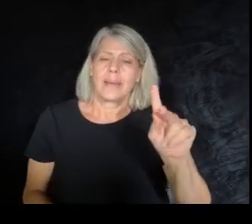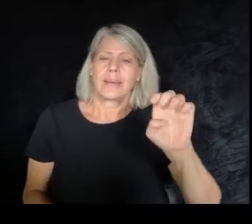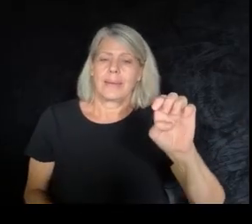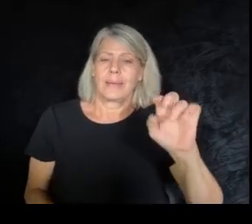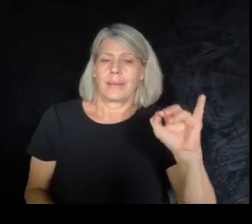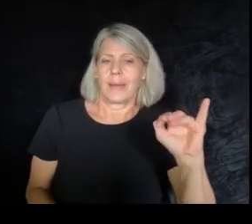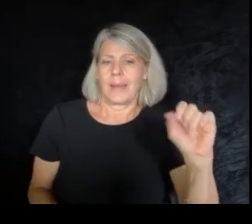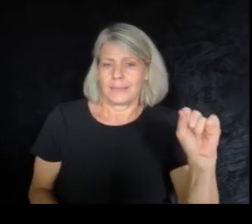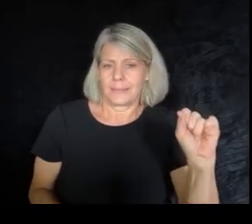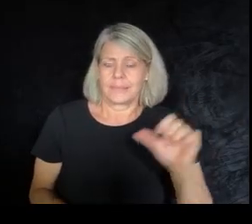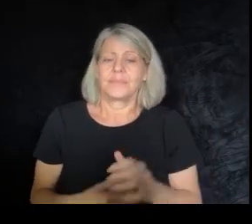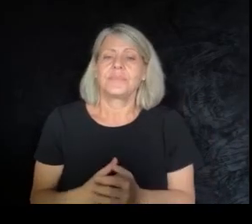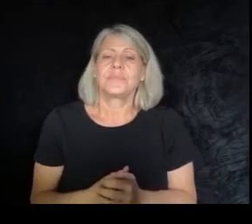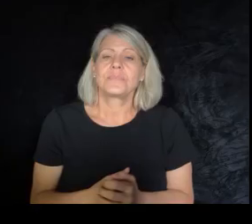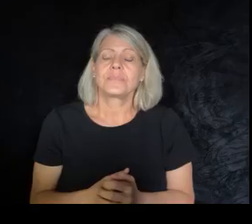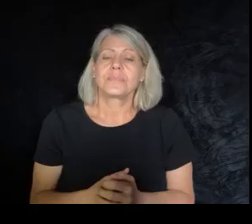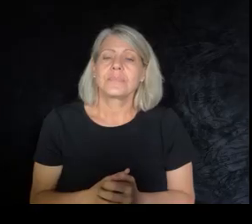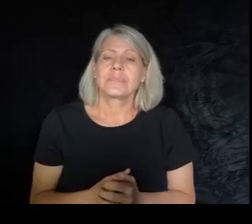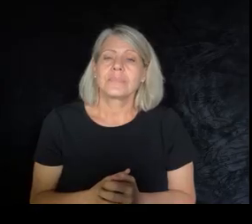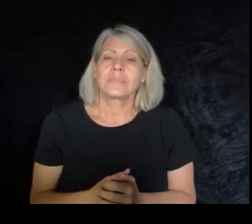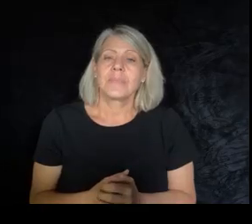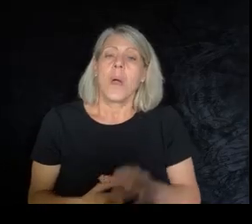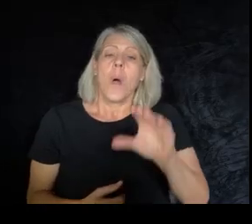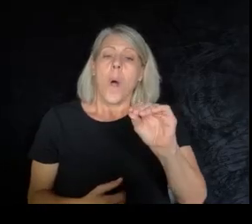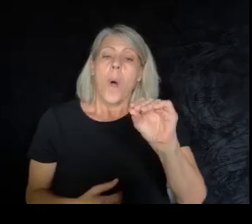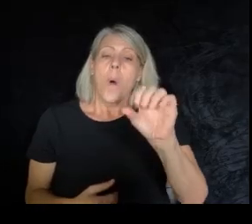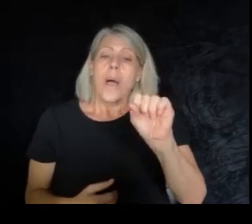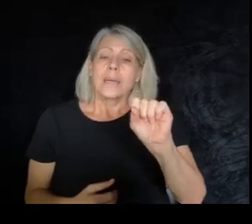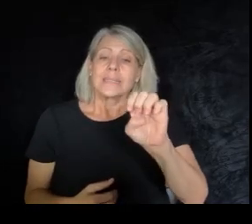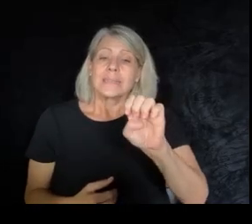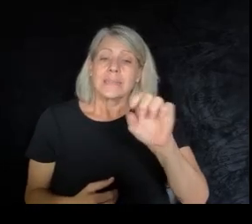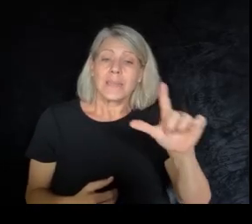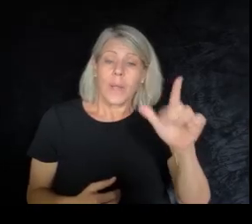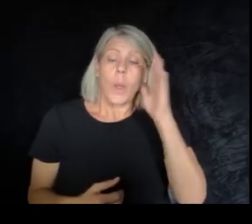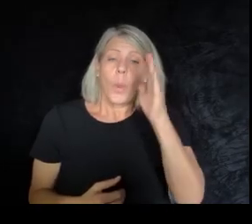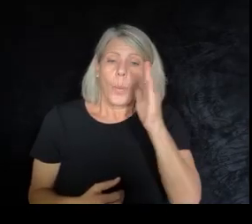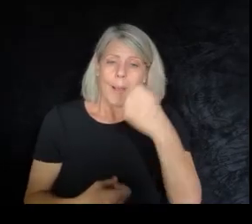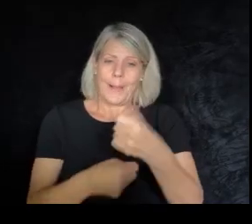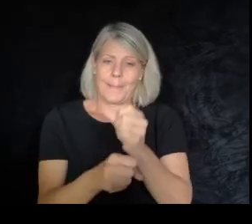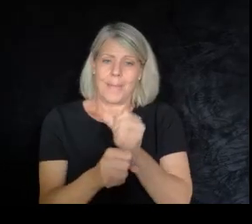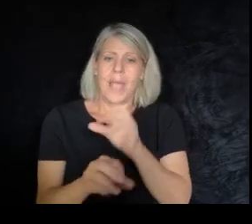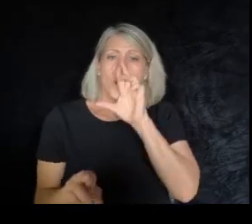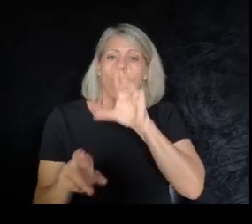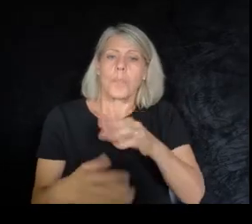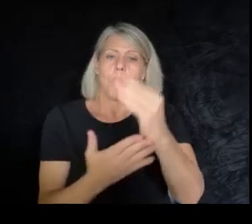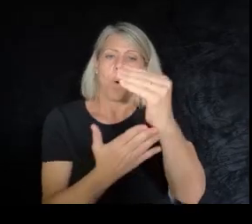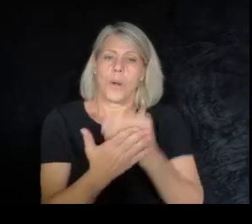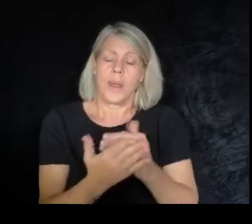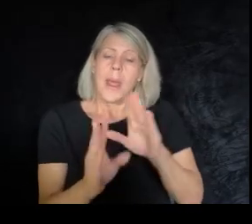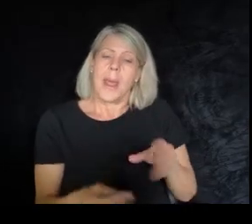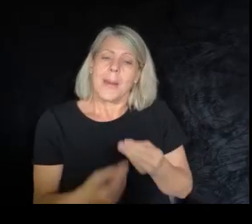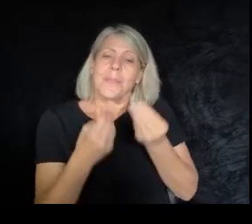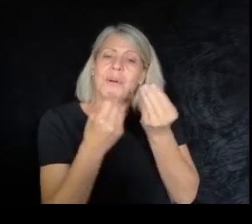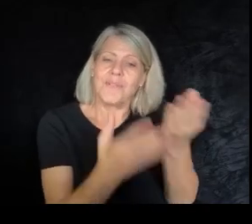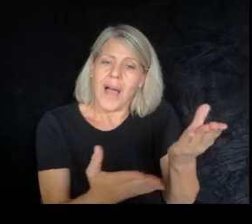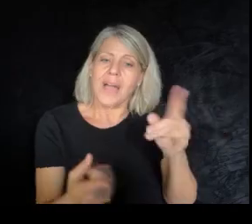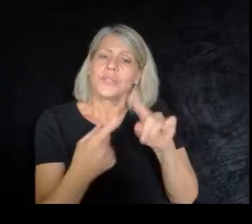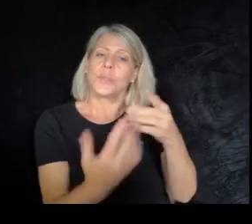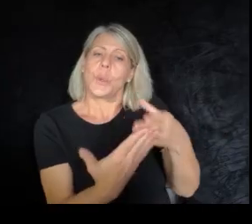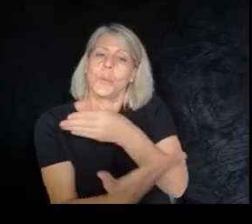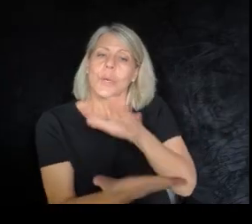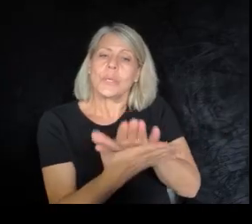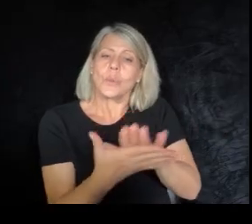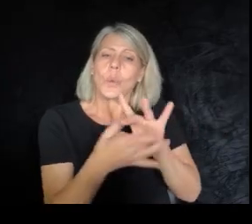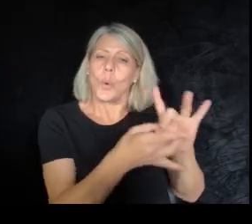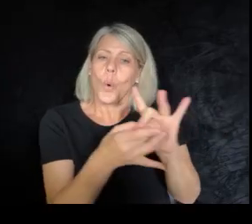KEIS. The OSEAL generates a report and provides LEA preschool coordinators with a